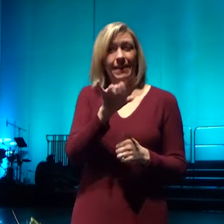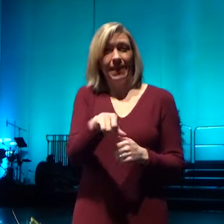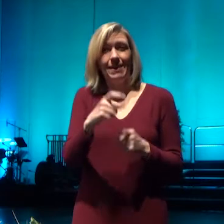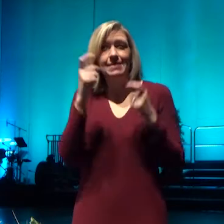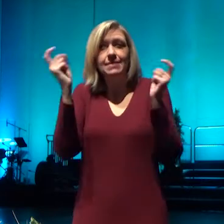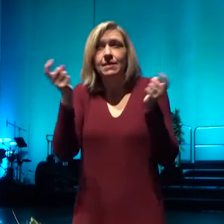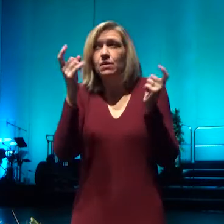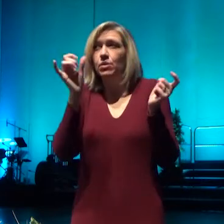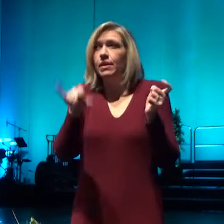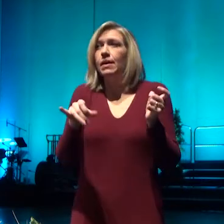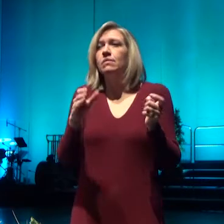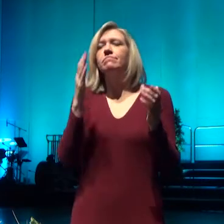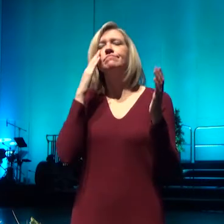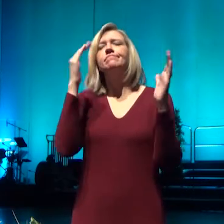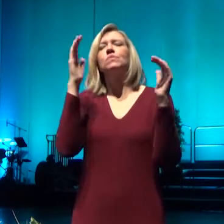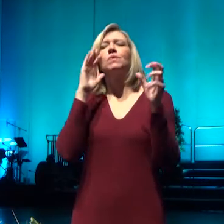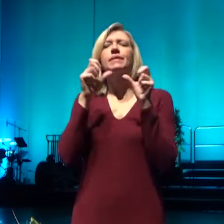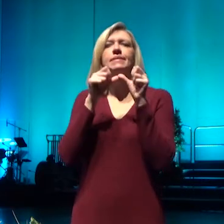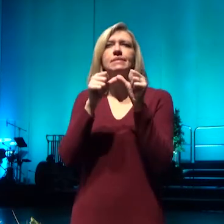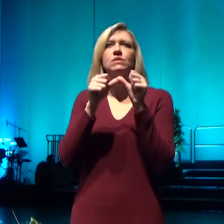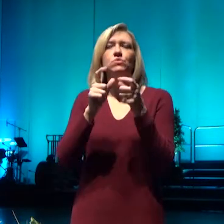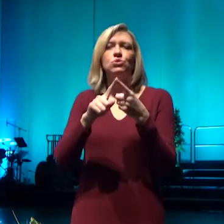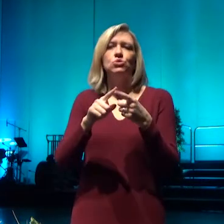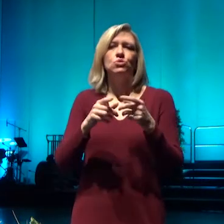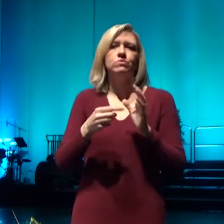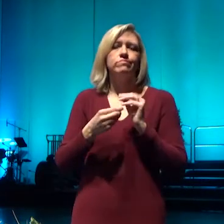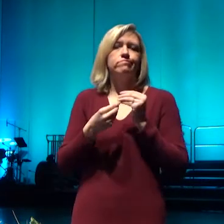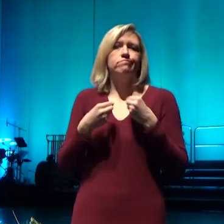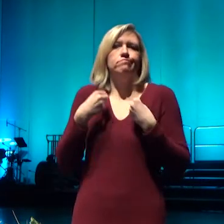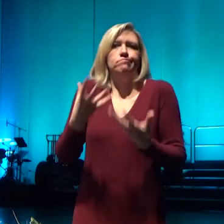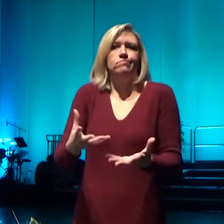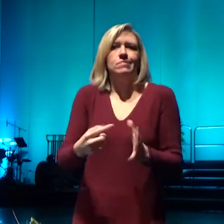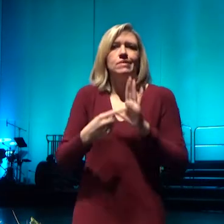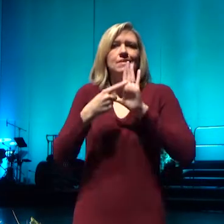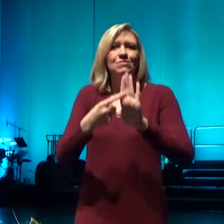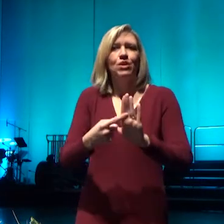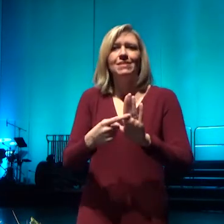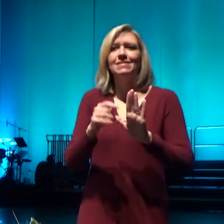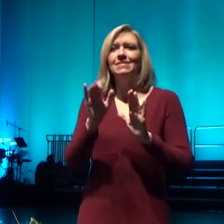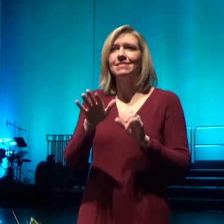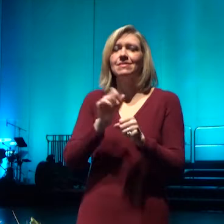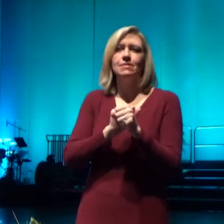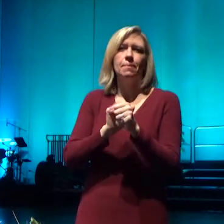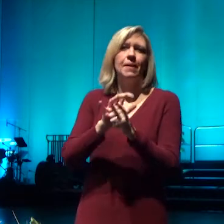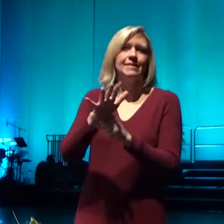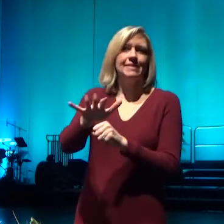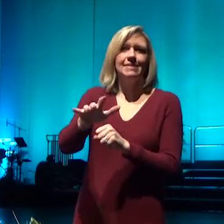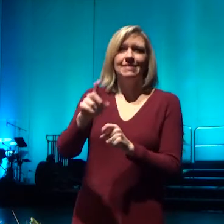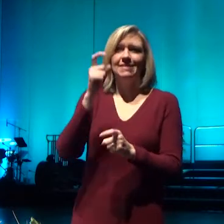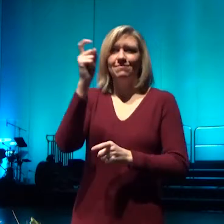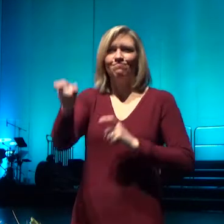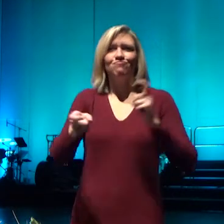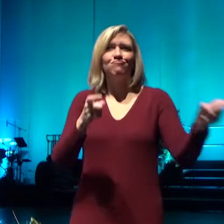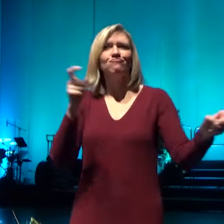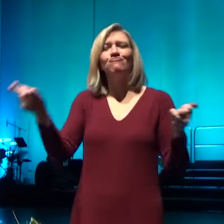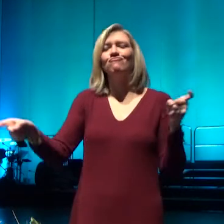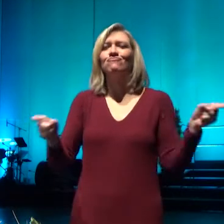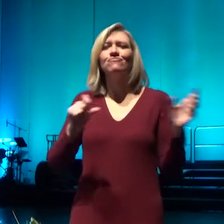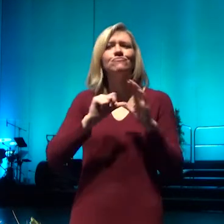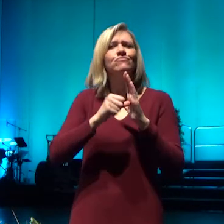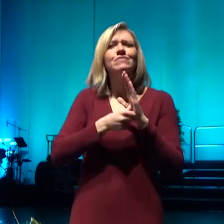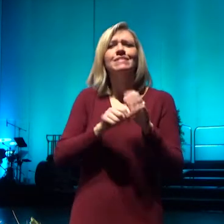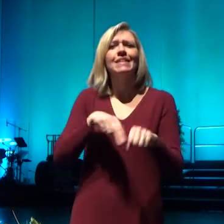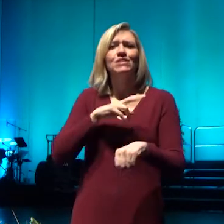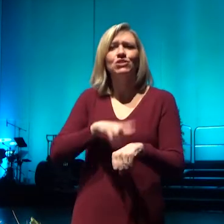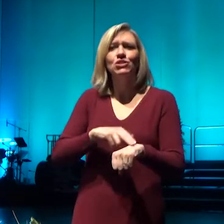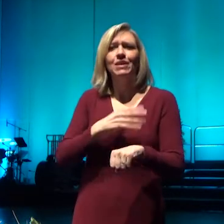it. May it continue to express its never-ending abundance, its emphatic nature, and